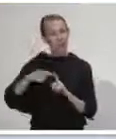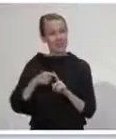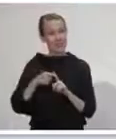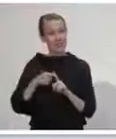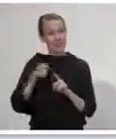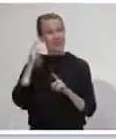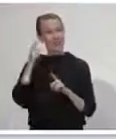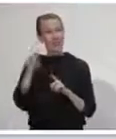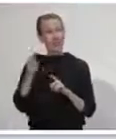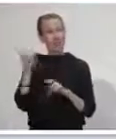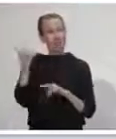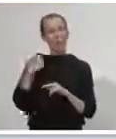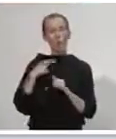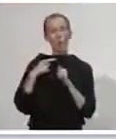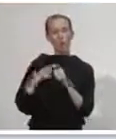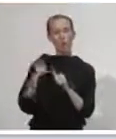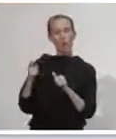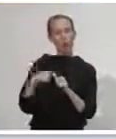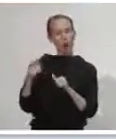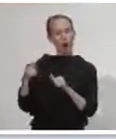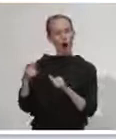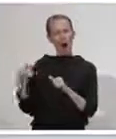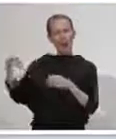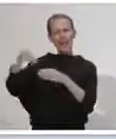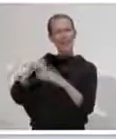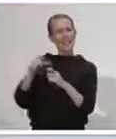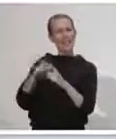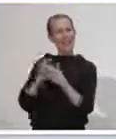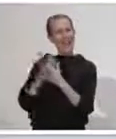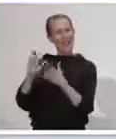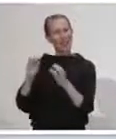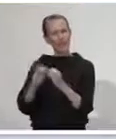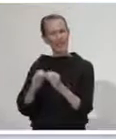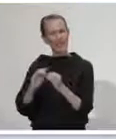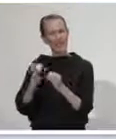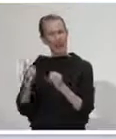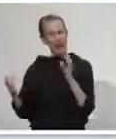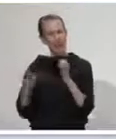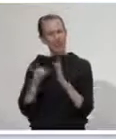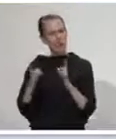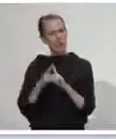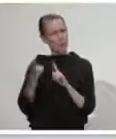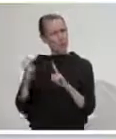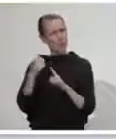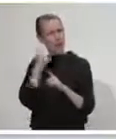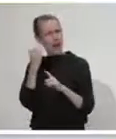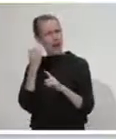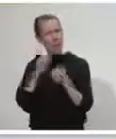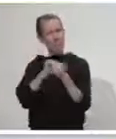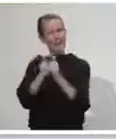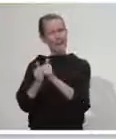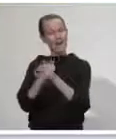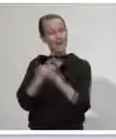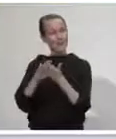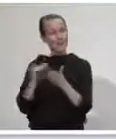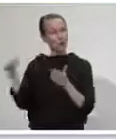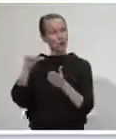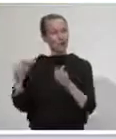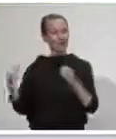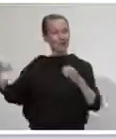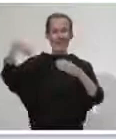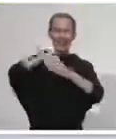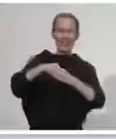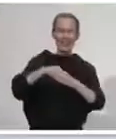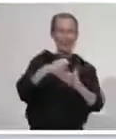at a DHB level? Because we know that this has been treated with a more nationalised approach. Yeah. And both yourself and Dr. Ashley Bloomfield have talked at